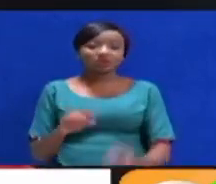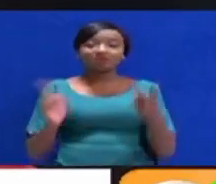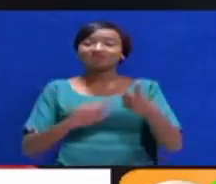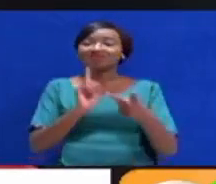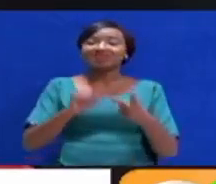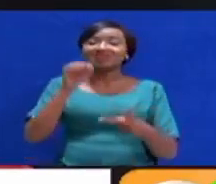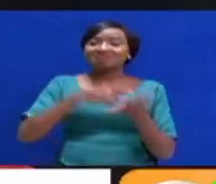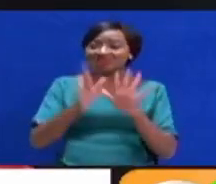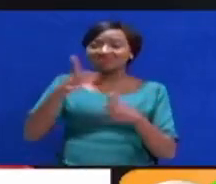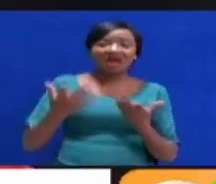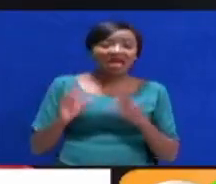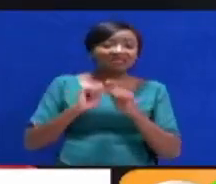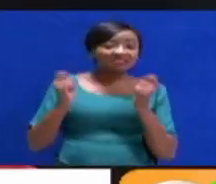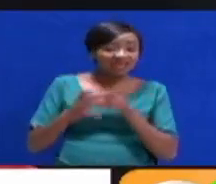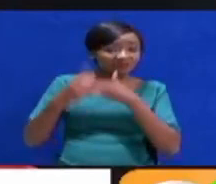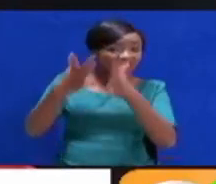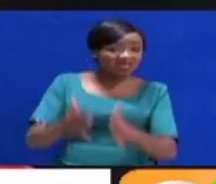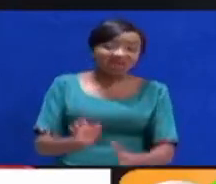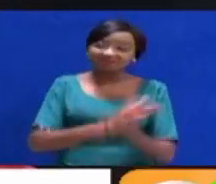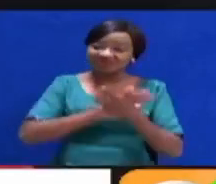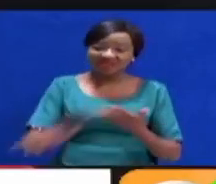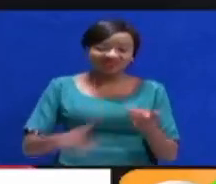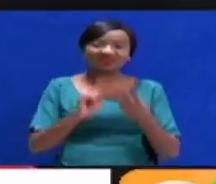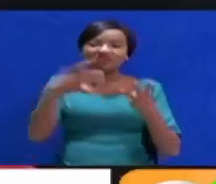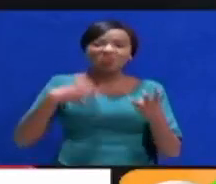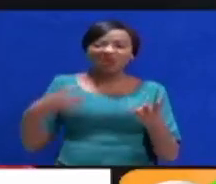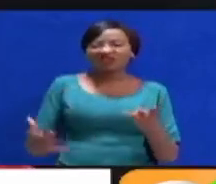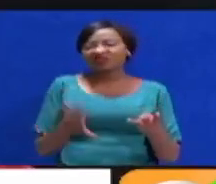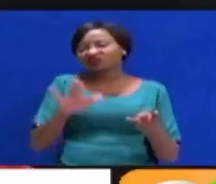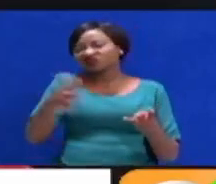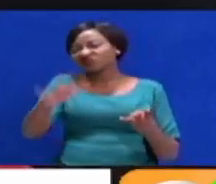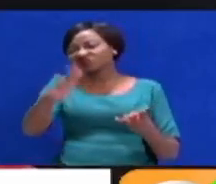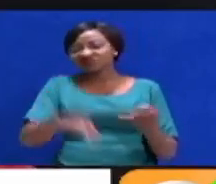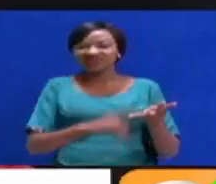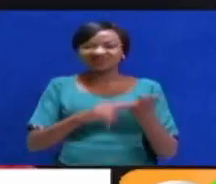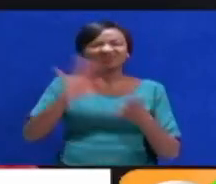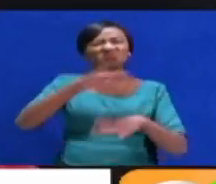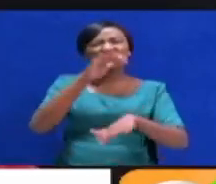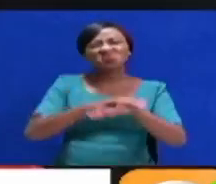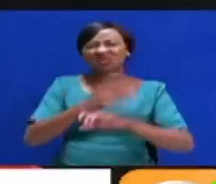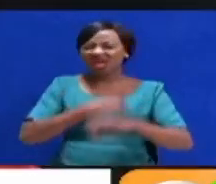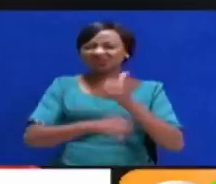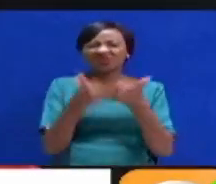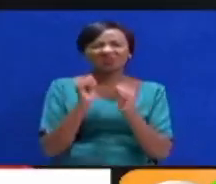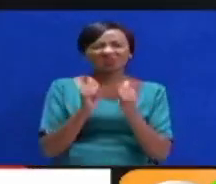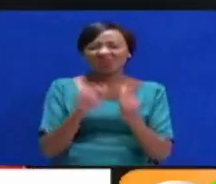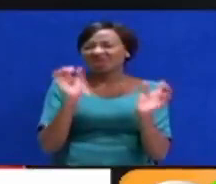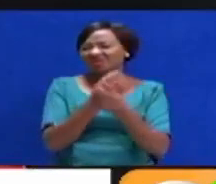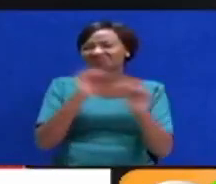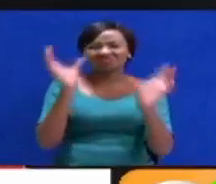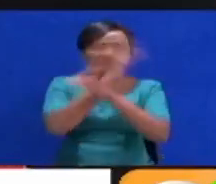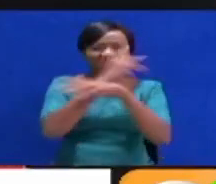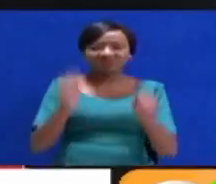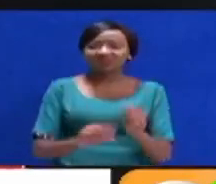his tribe. He's not wealthy enough. He's too good to be president. He's an outsider. Only the middle class will vote for